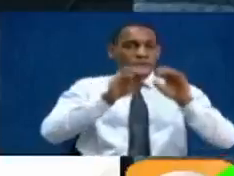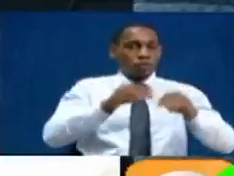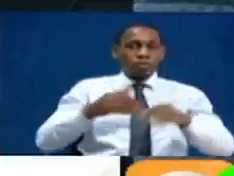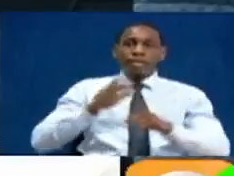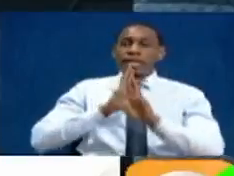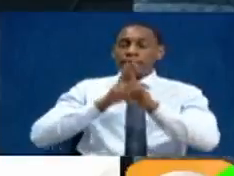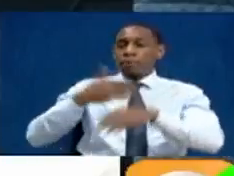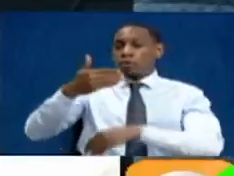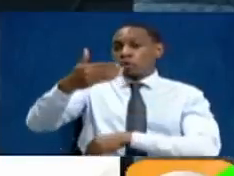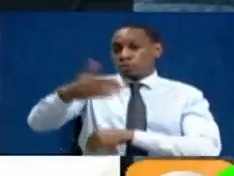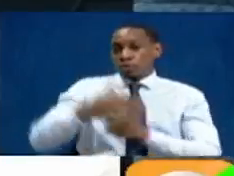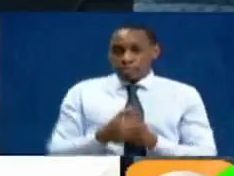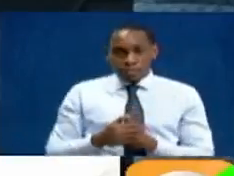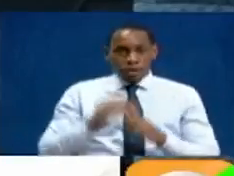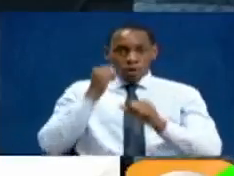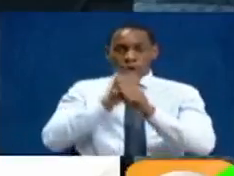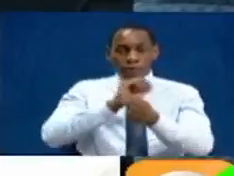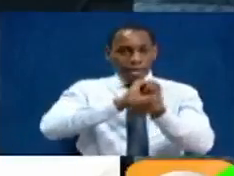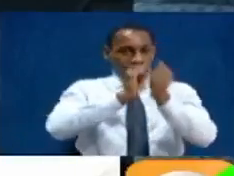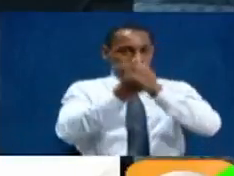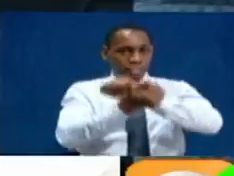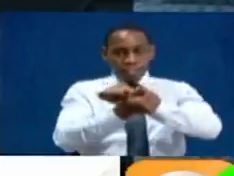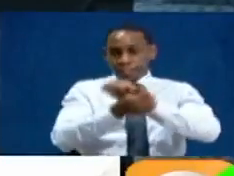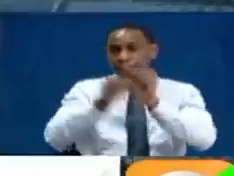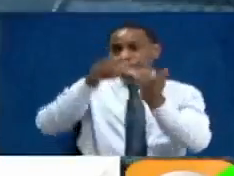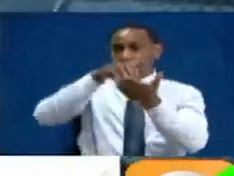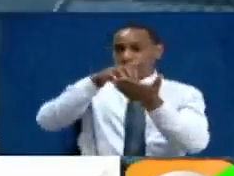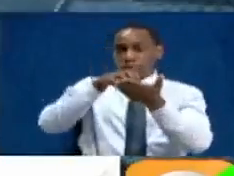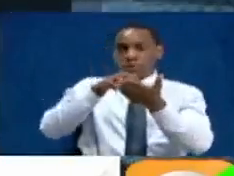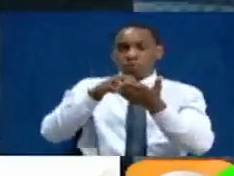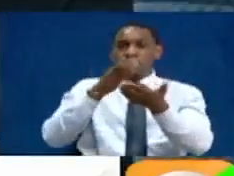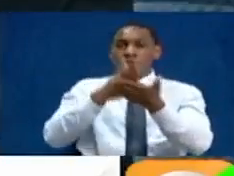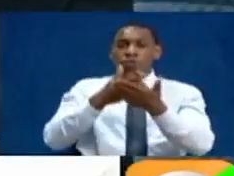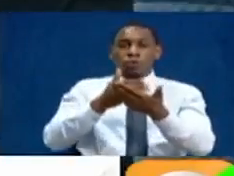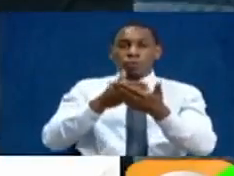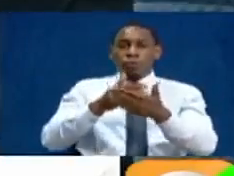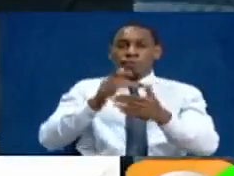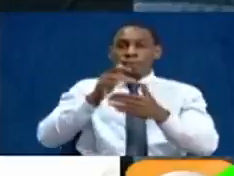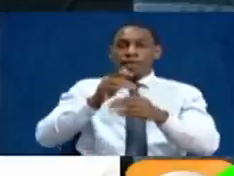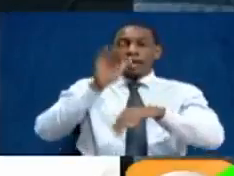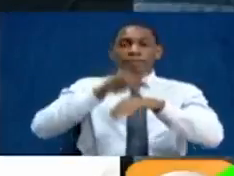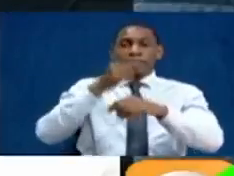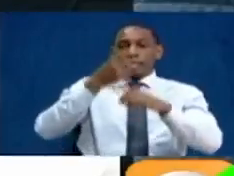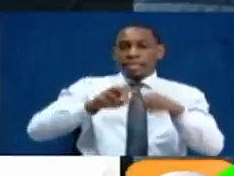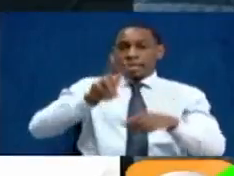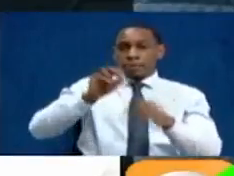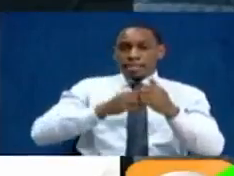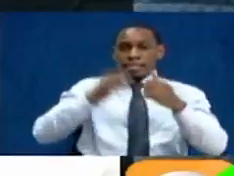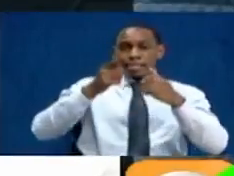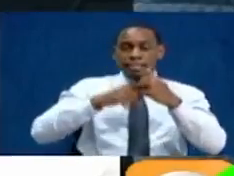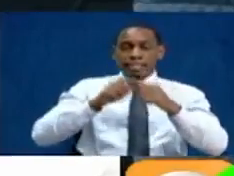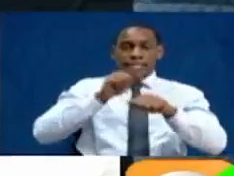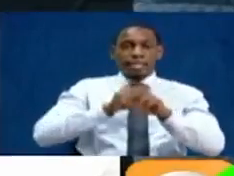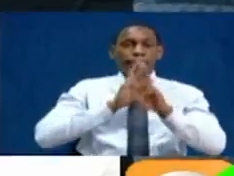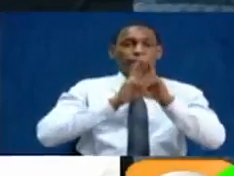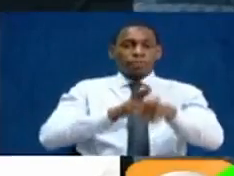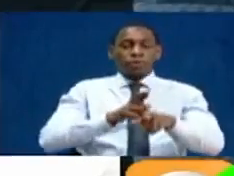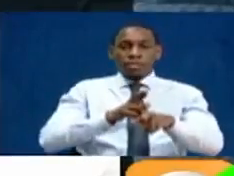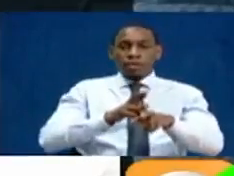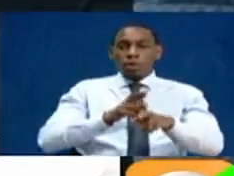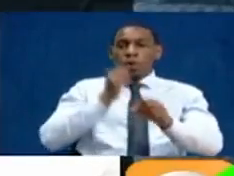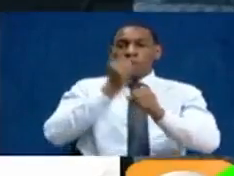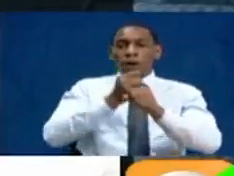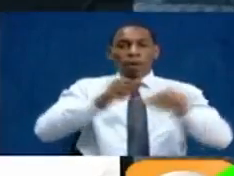streak. Efforts to turn around its fortunes were dealt a major blow in 2016, when it recorded its